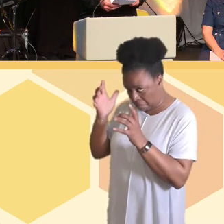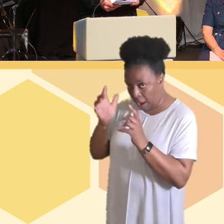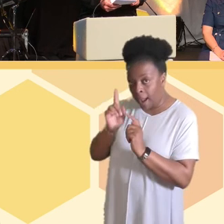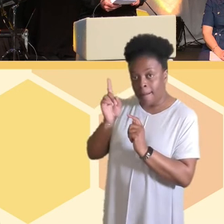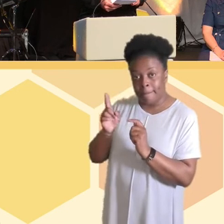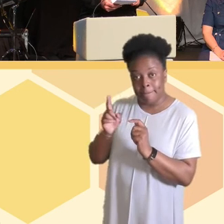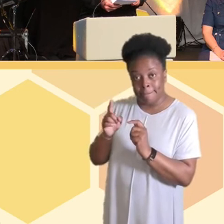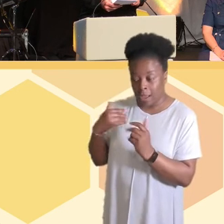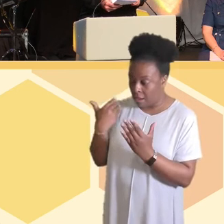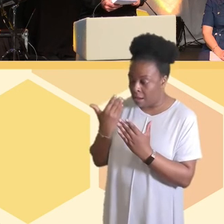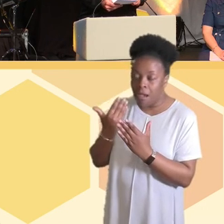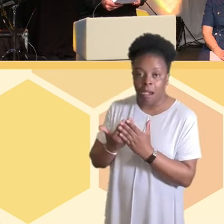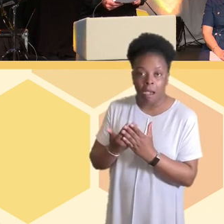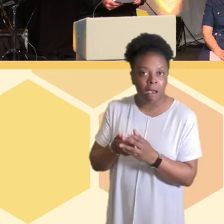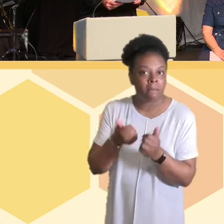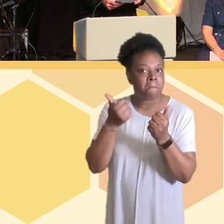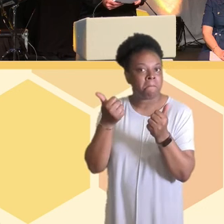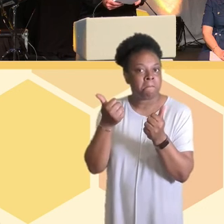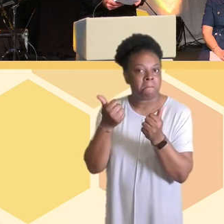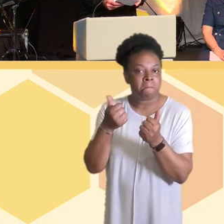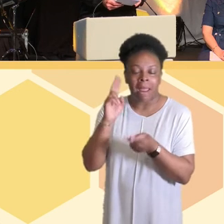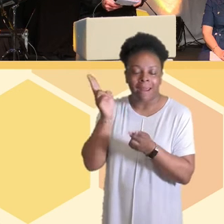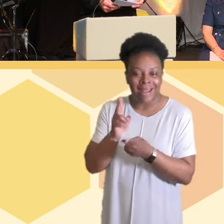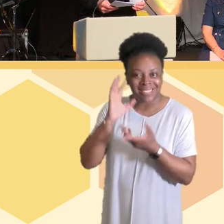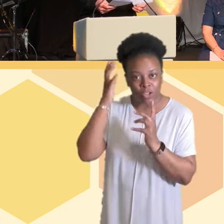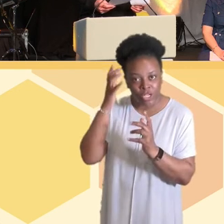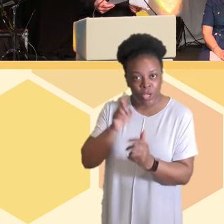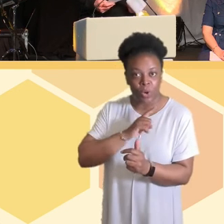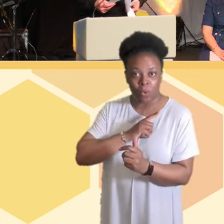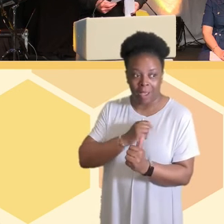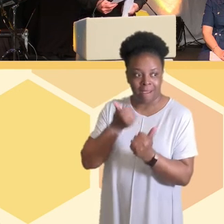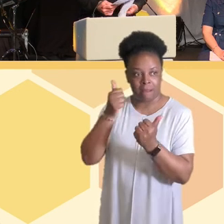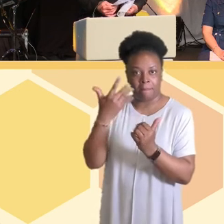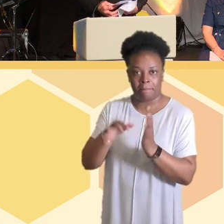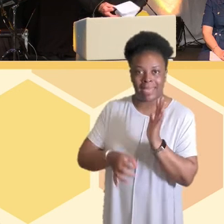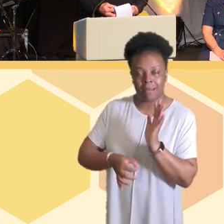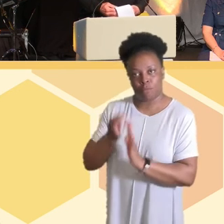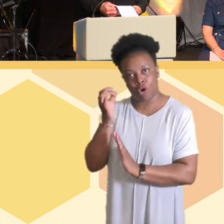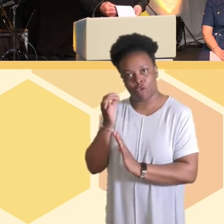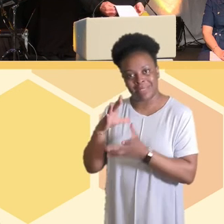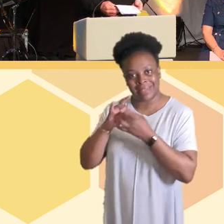such a concern. Good progress had been made in improving the funding position.